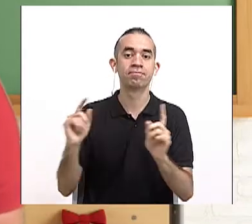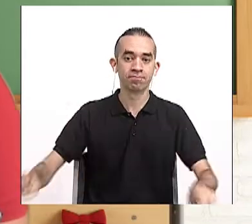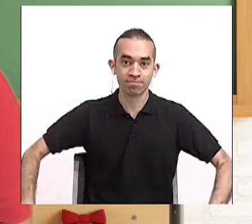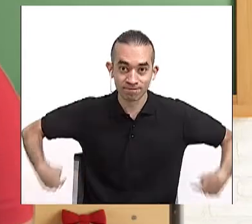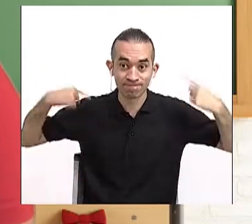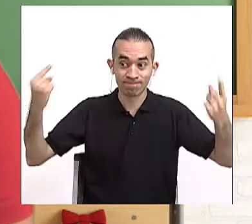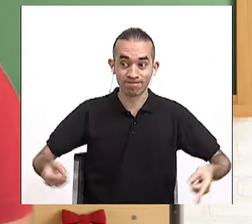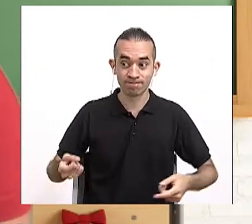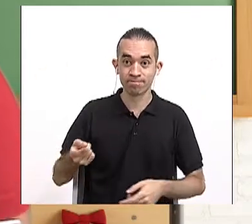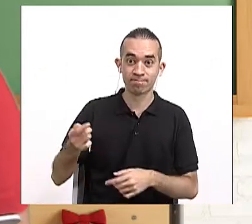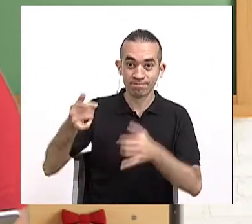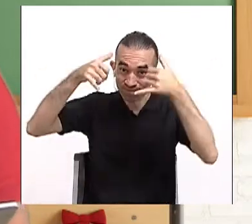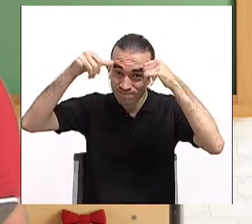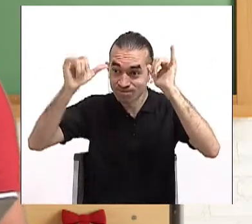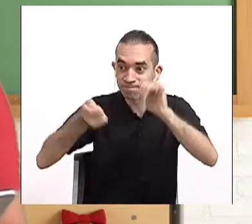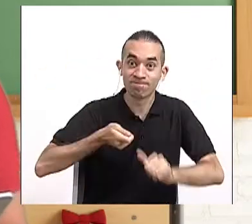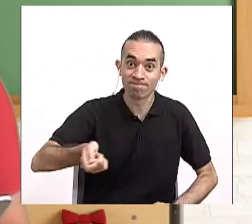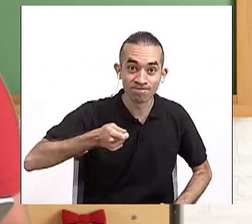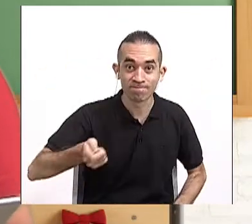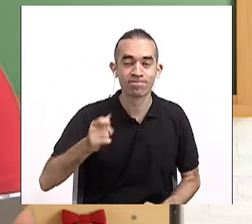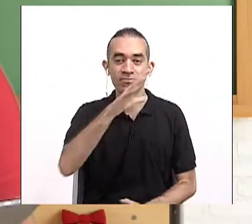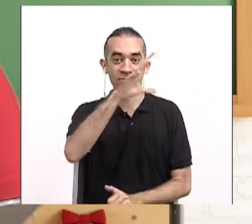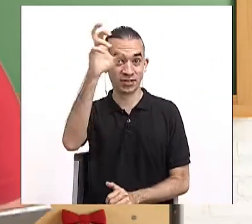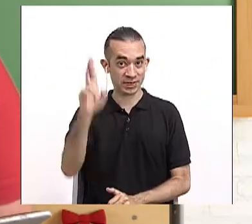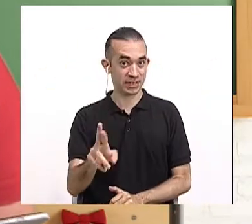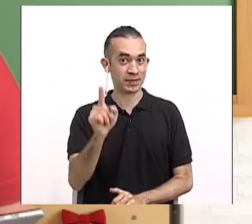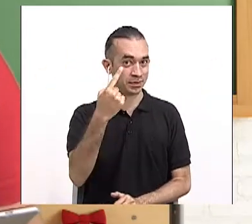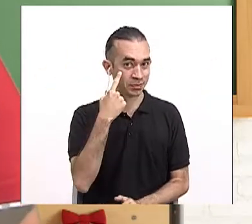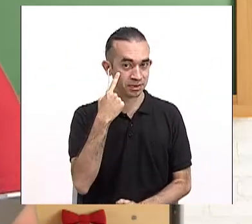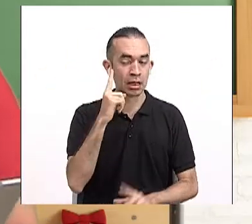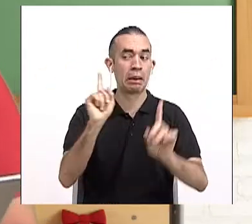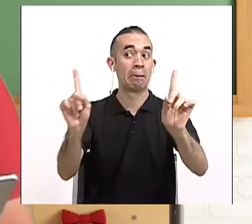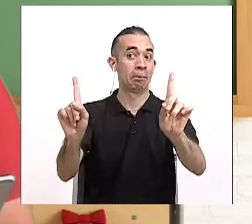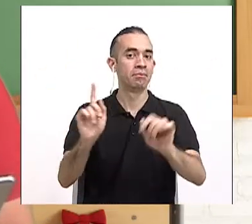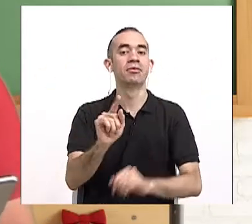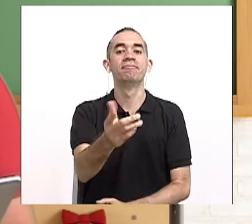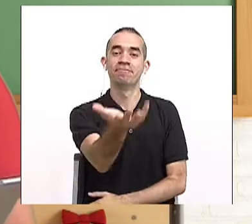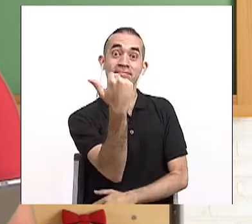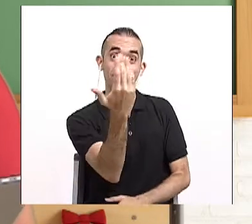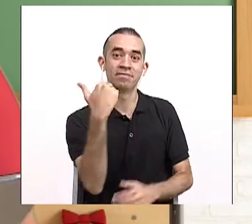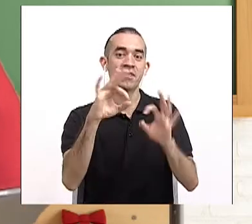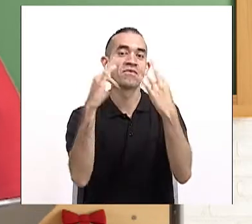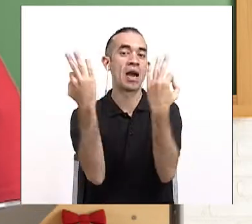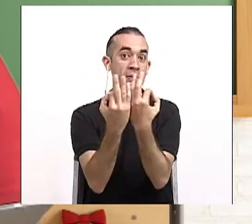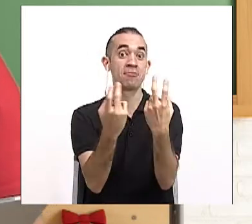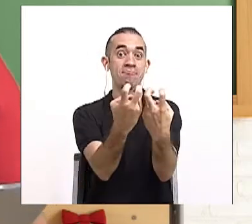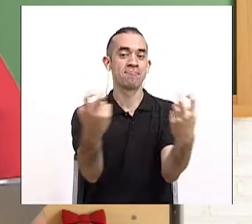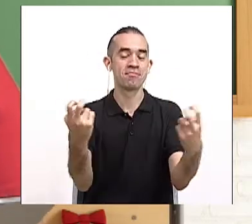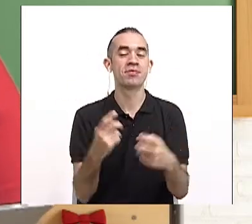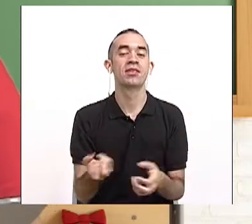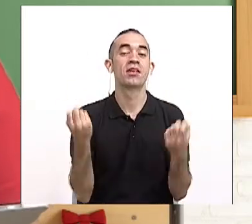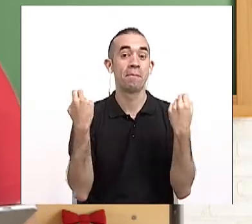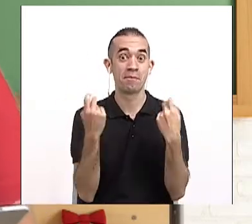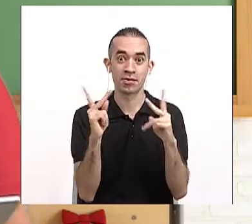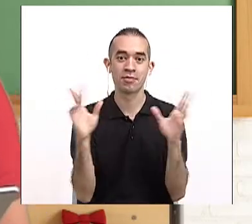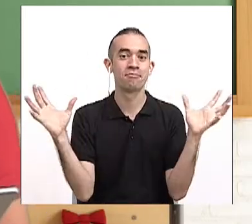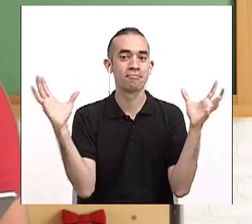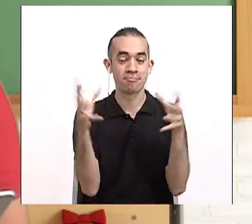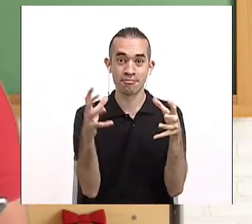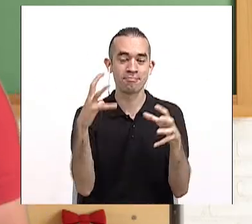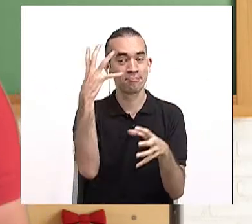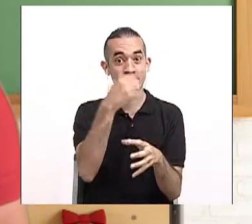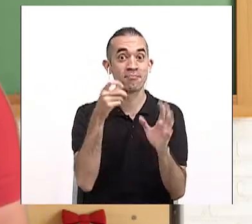card traditions in Costa Rica. But before, go and tell your family to join us and have the opportunity to enjoy this beautiful